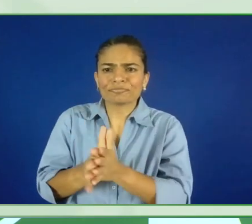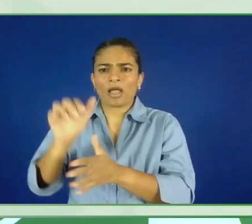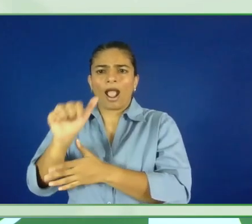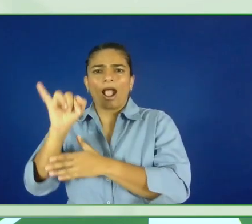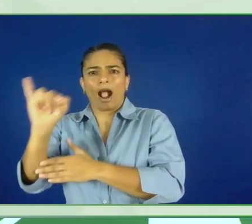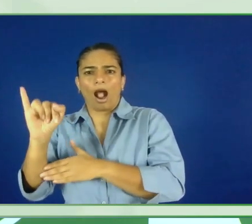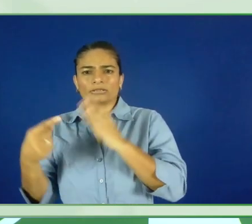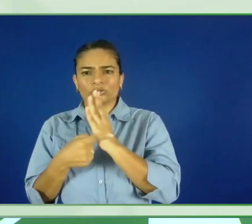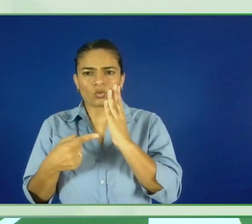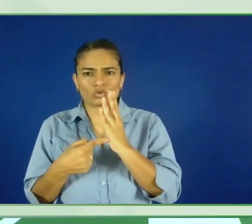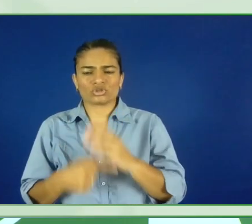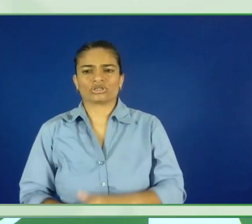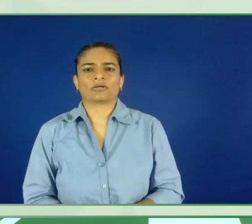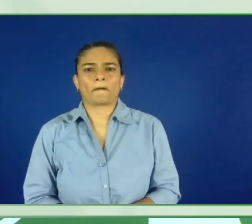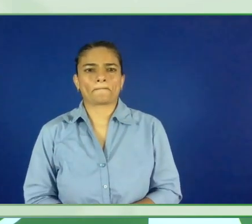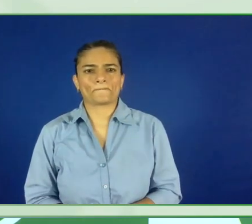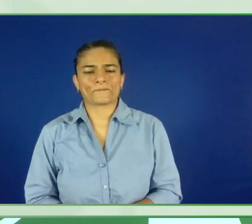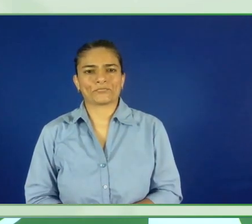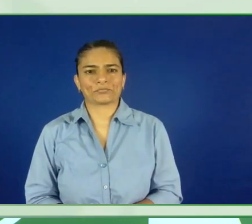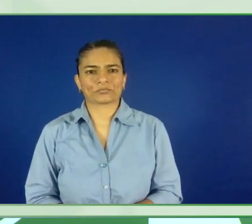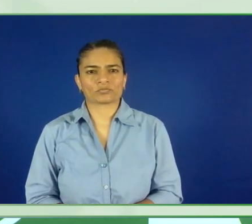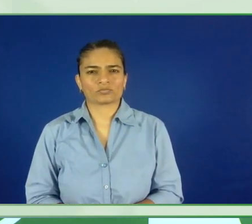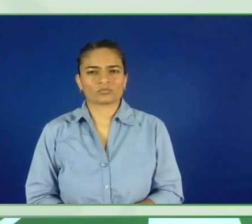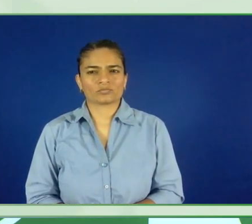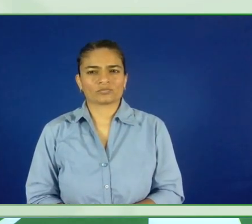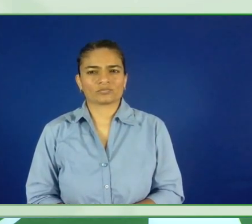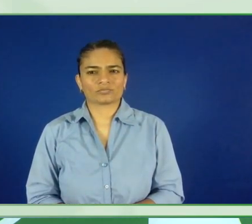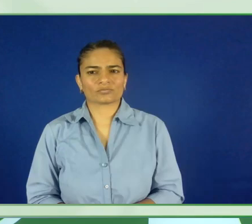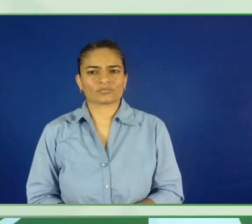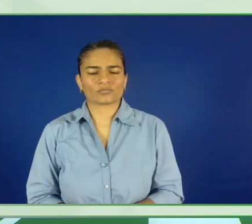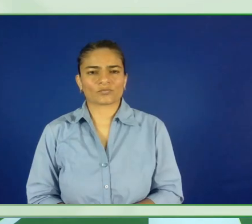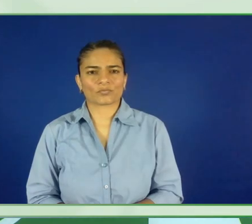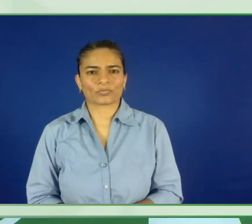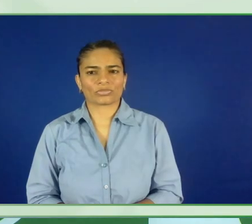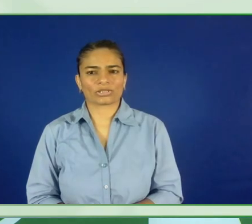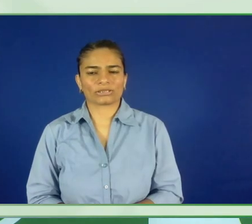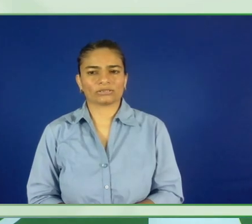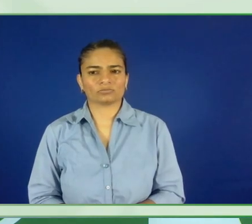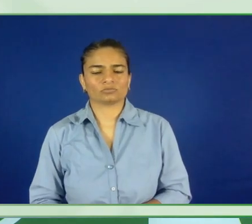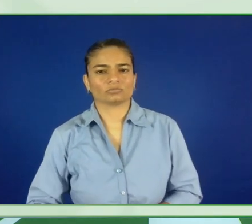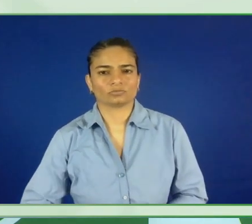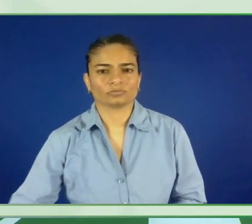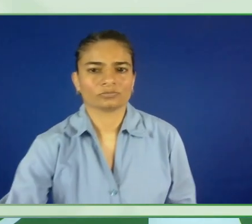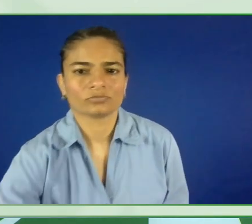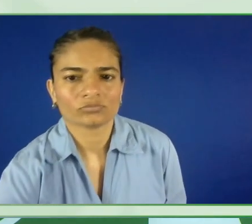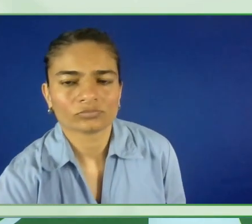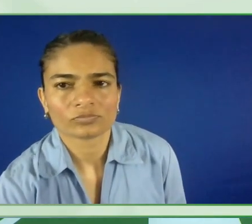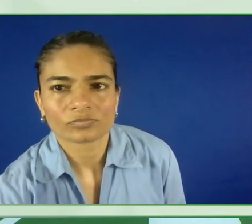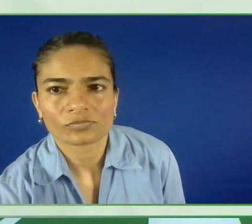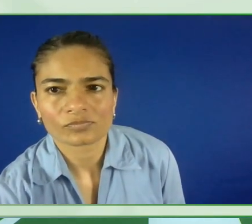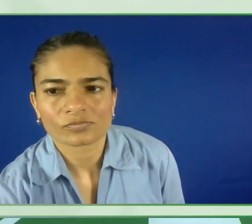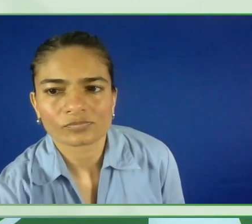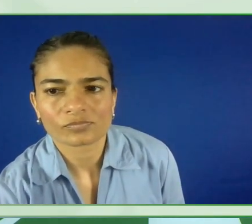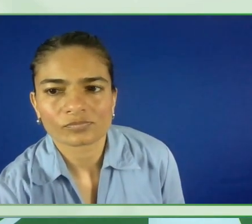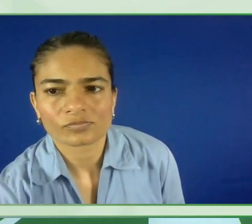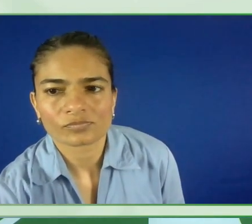male, having a short box beard and short dark hair, graying a little bit early at the sides, but I hope that's fine. I'm wearing a blue